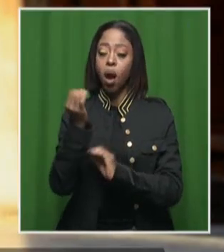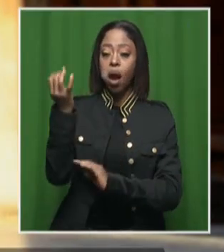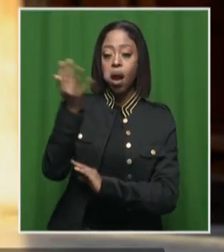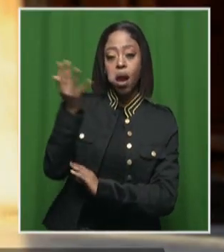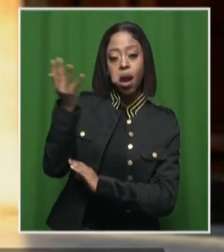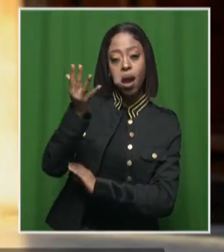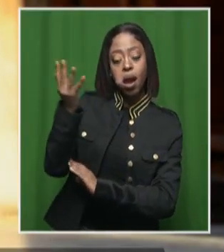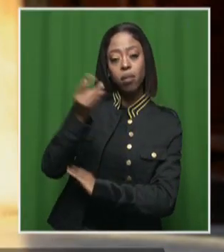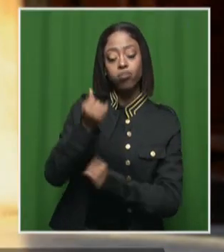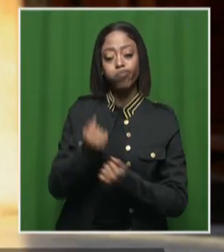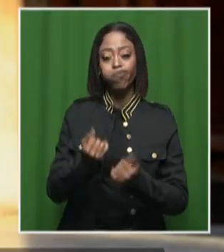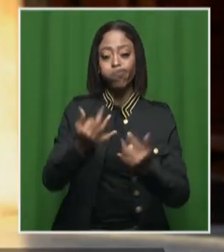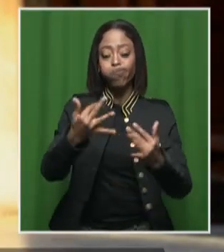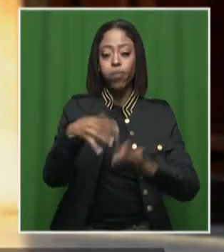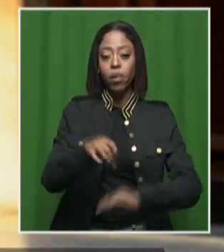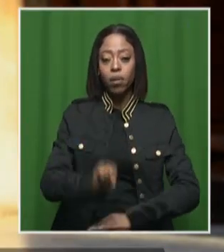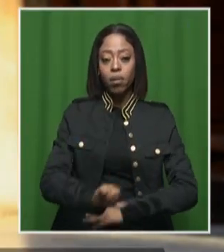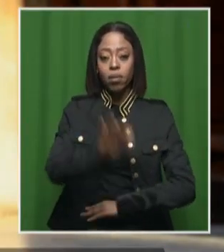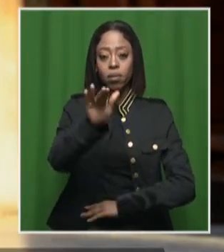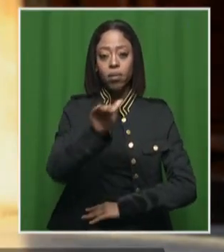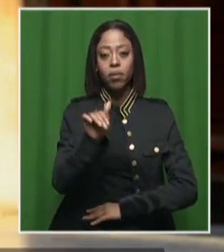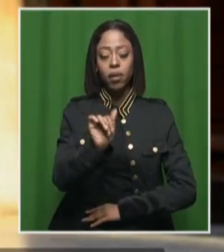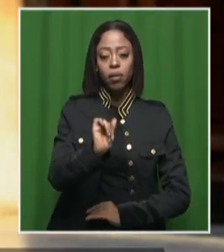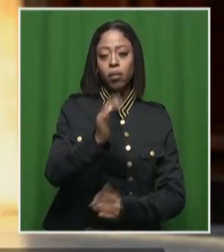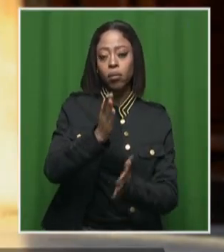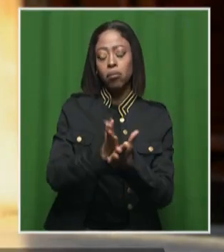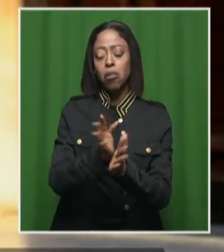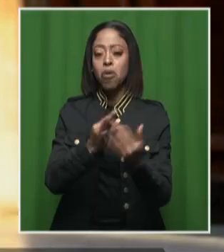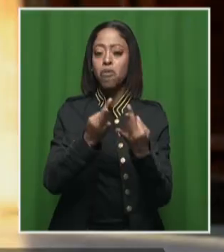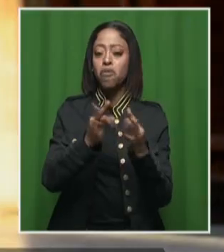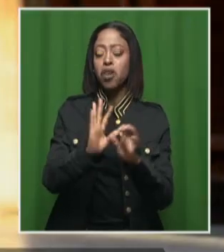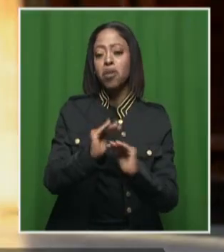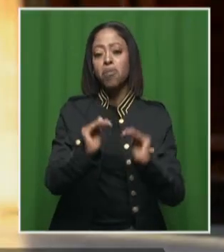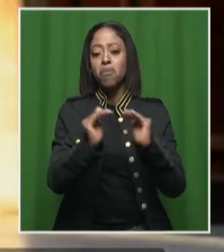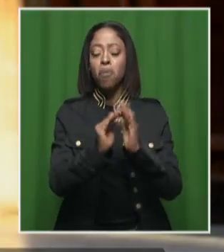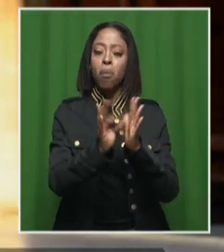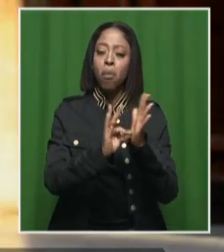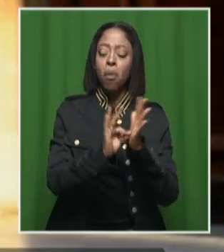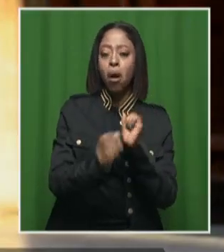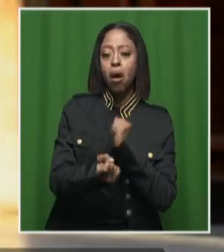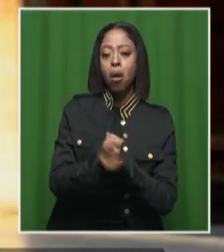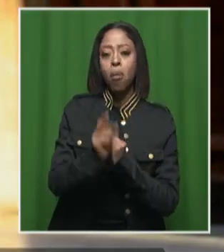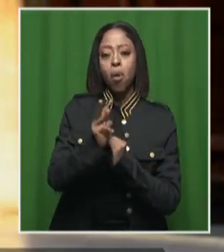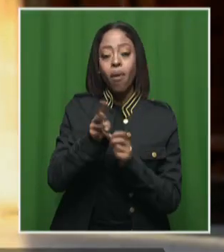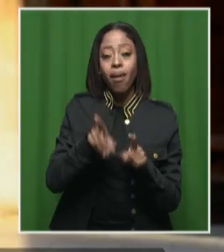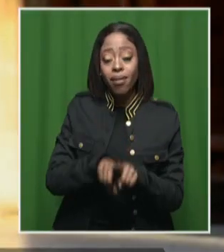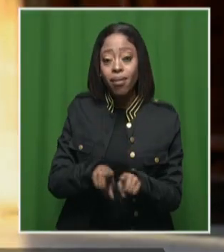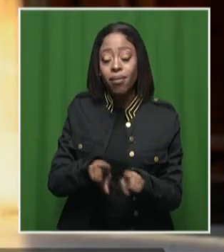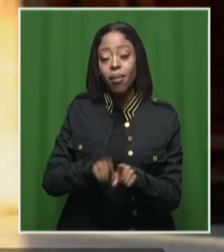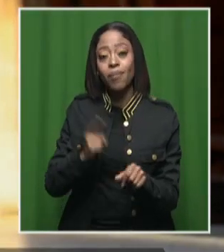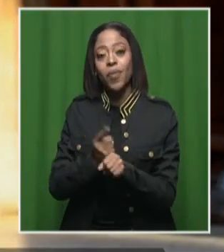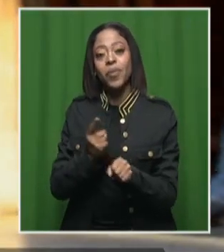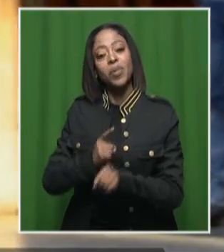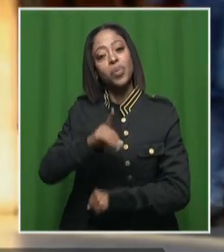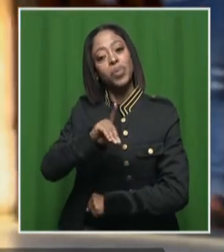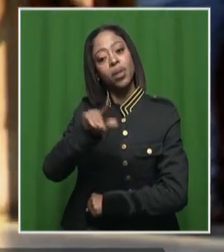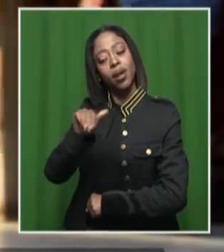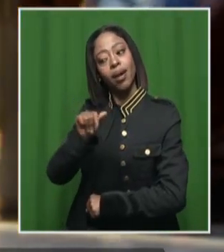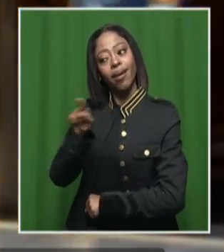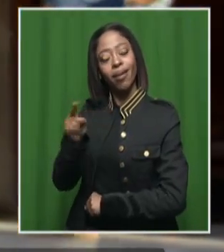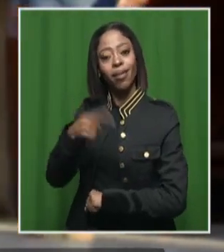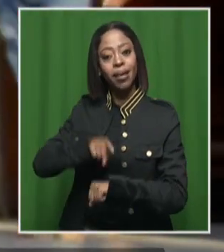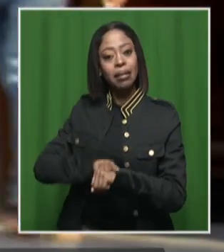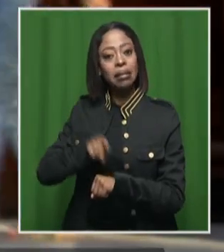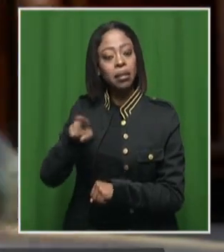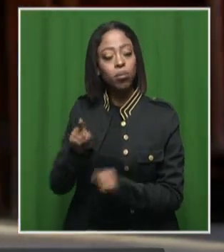to the nation, assuring the nation of free and fair elections, safe elections, and of course, the DA at the time, which